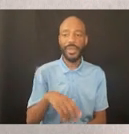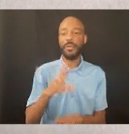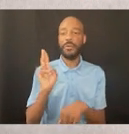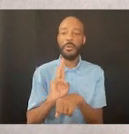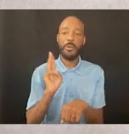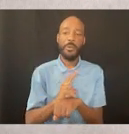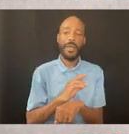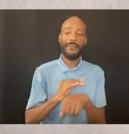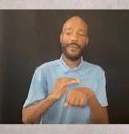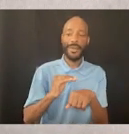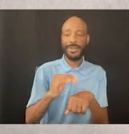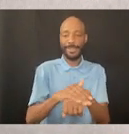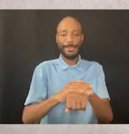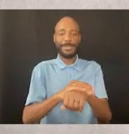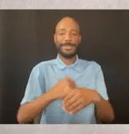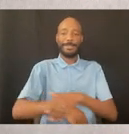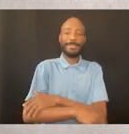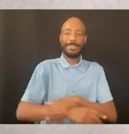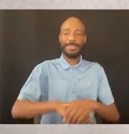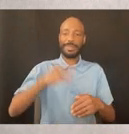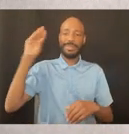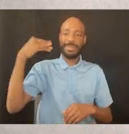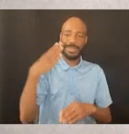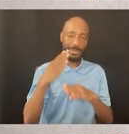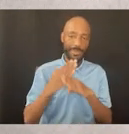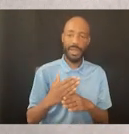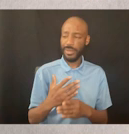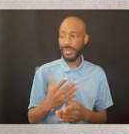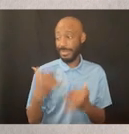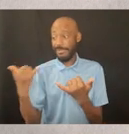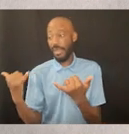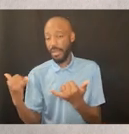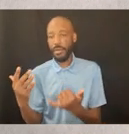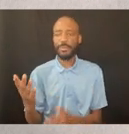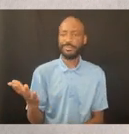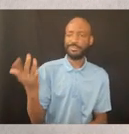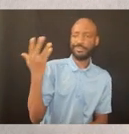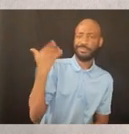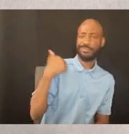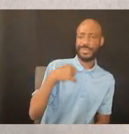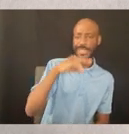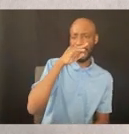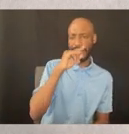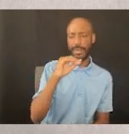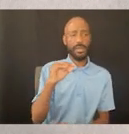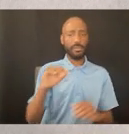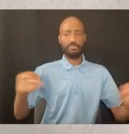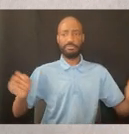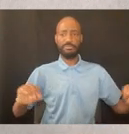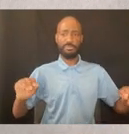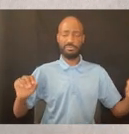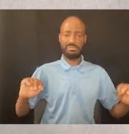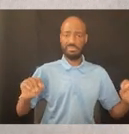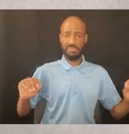of thing. And it was like something when I was a child, we didn't have that. We didn't, it wasn't any of that, whether it was